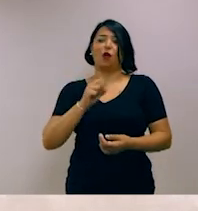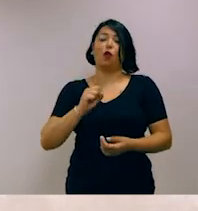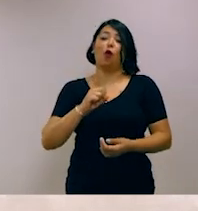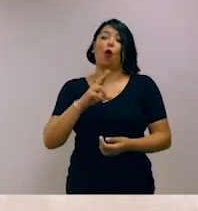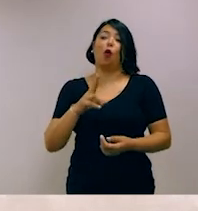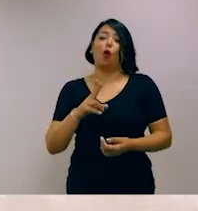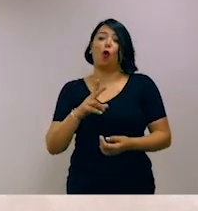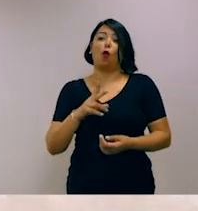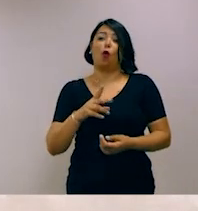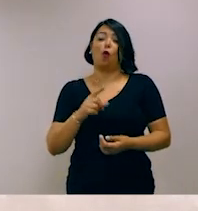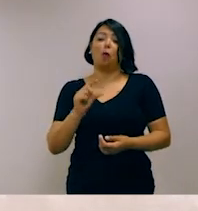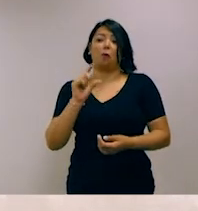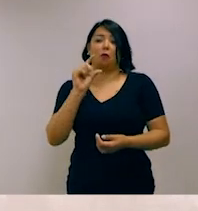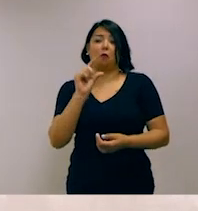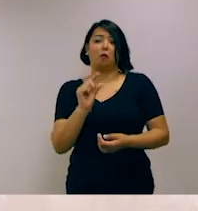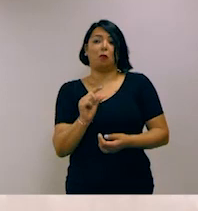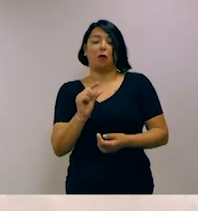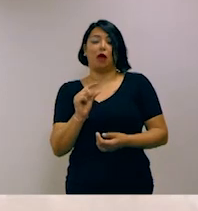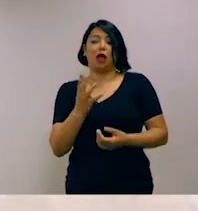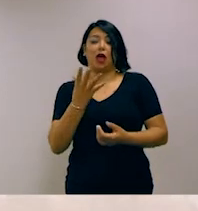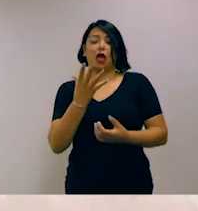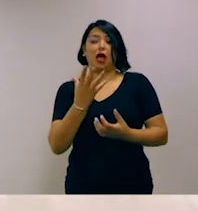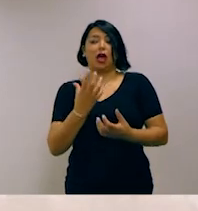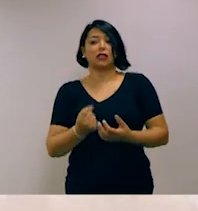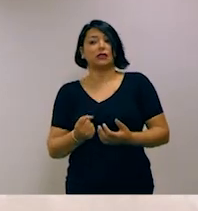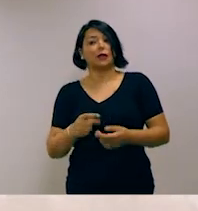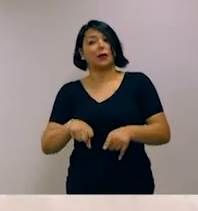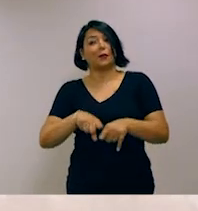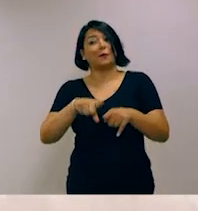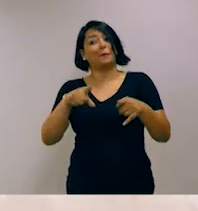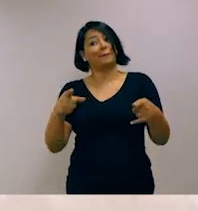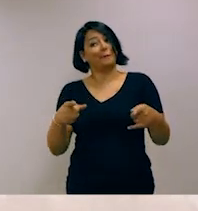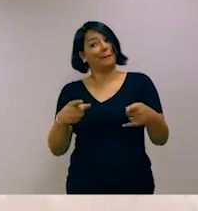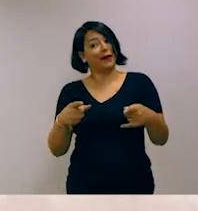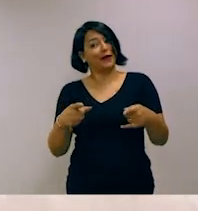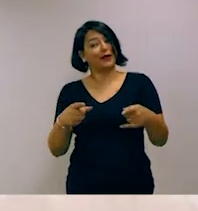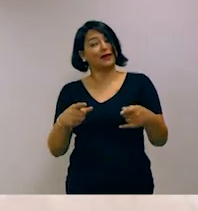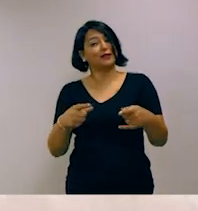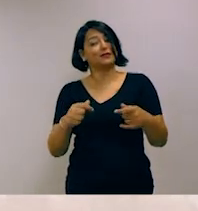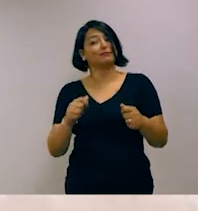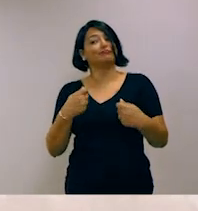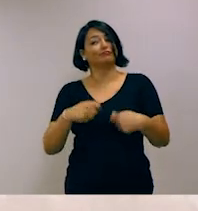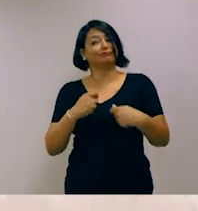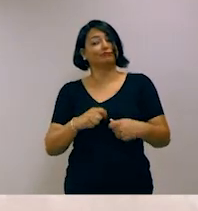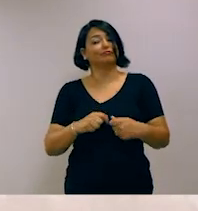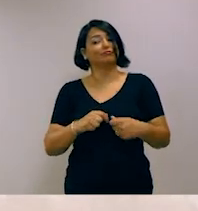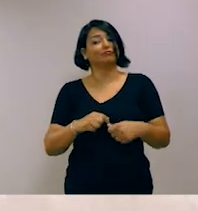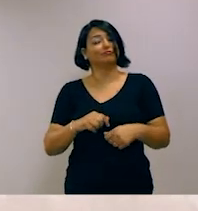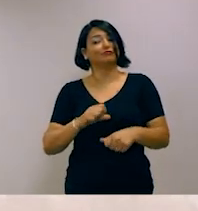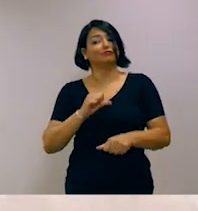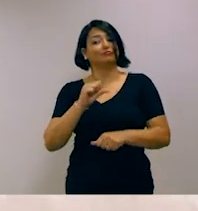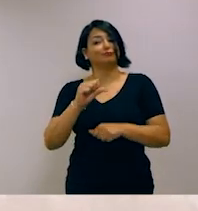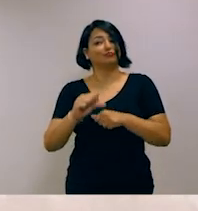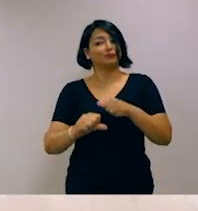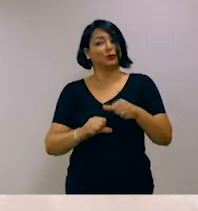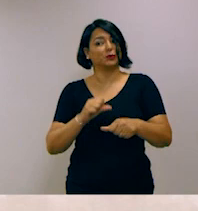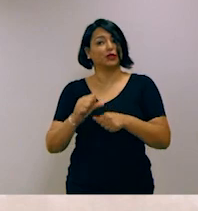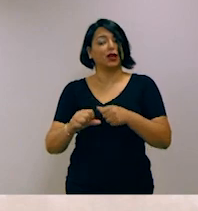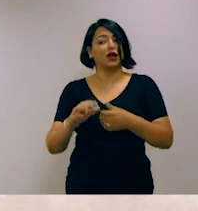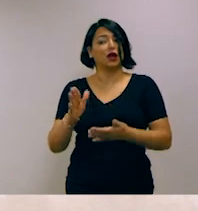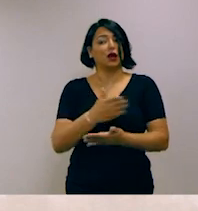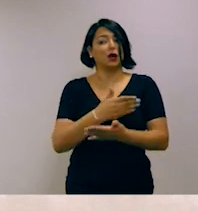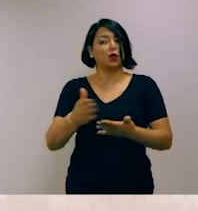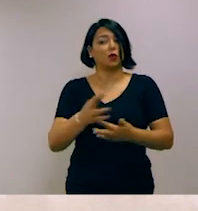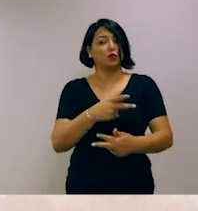and partially approved. So these are the five labels. So the solution has